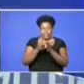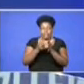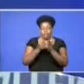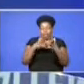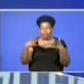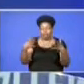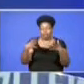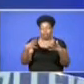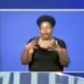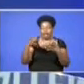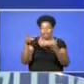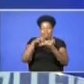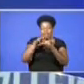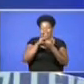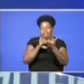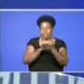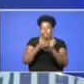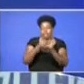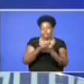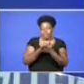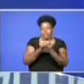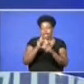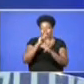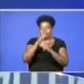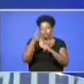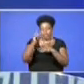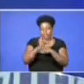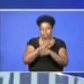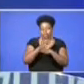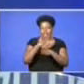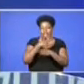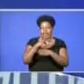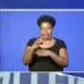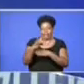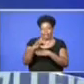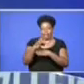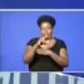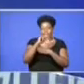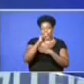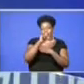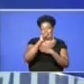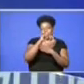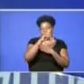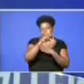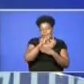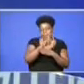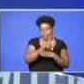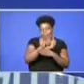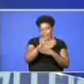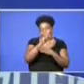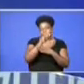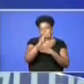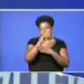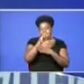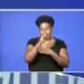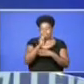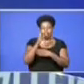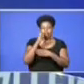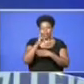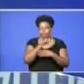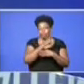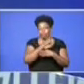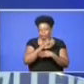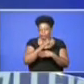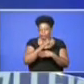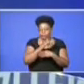capital investment, and he noted that much of the local poultry industry, like Gladstone Farms, was decimated by the 2001 hurricane season.